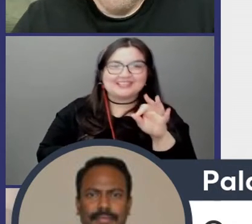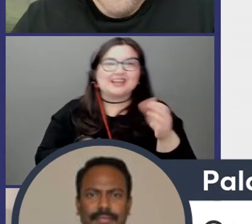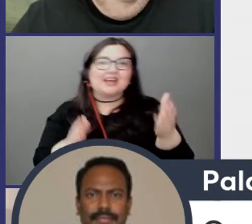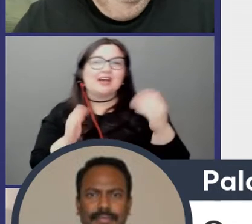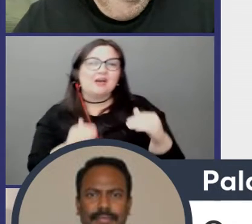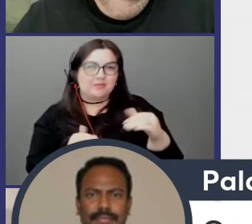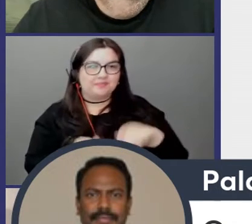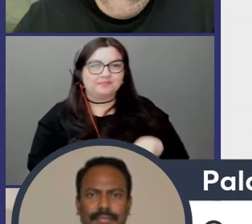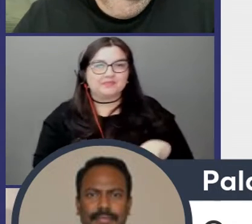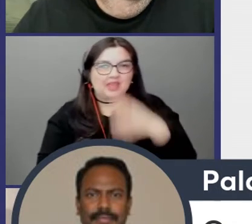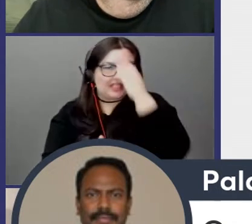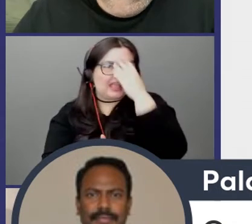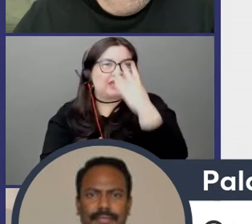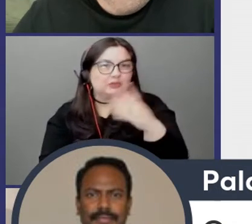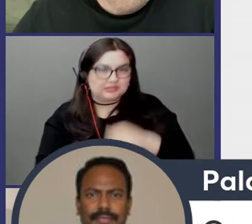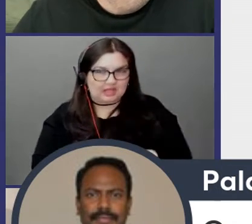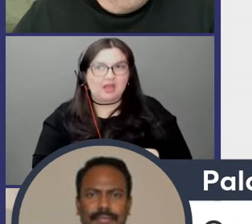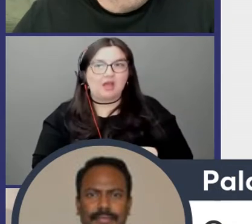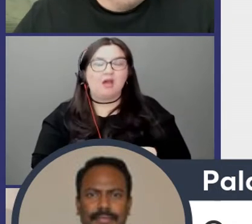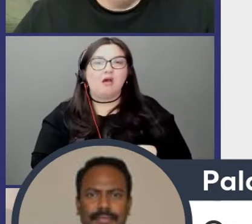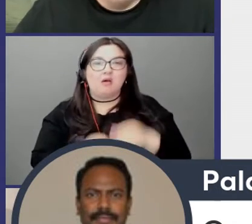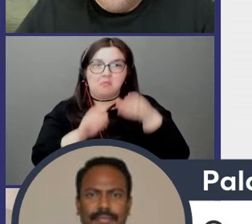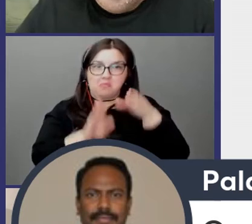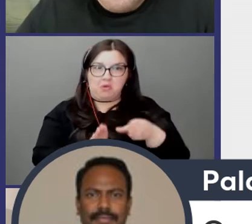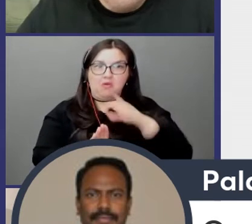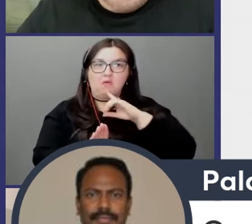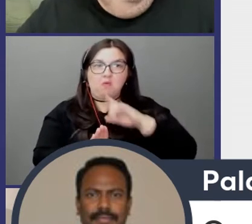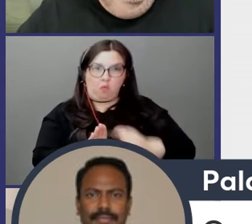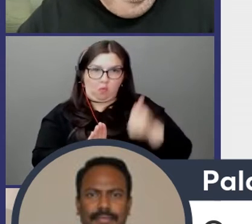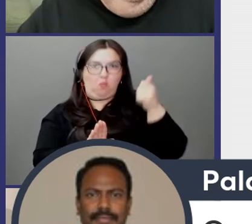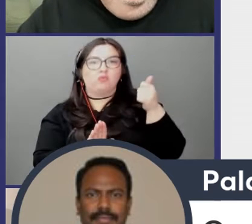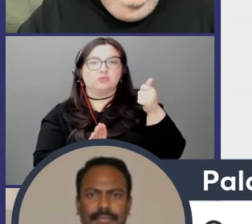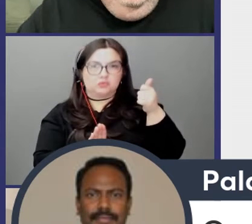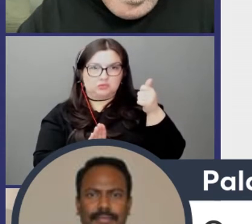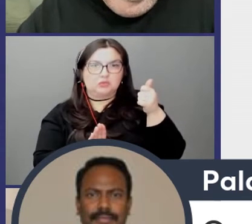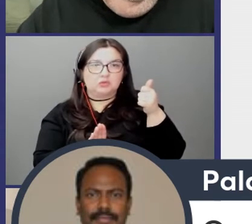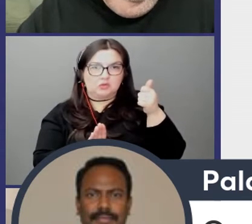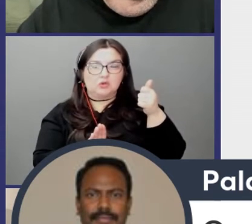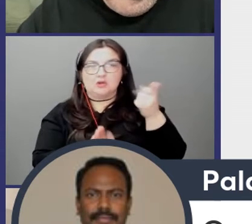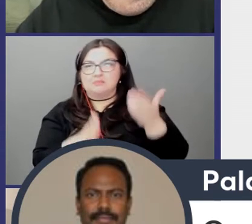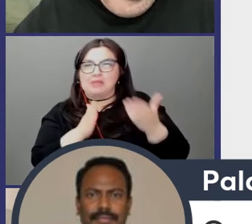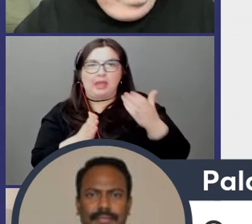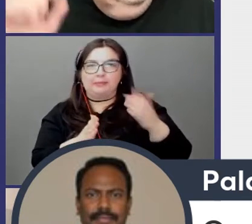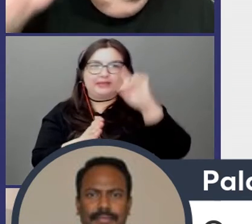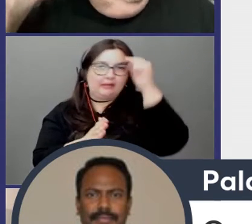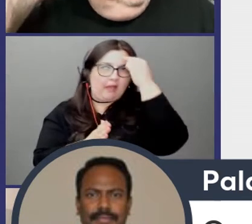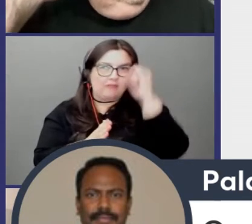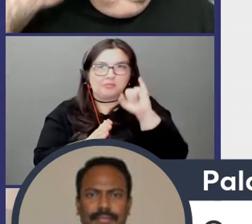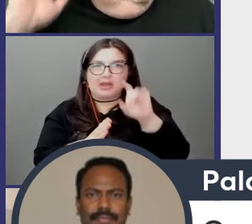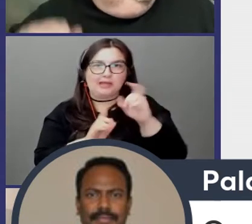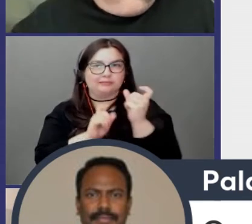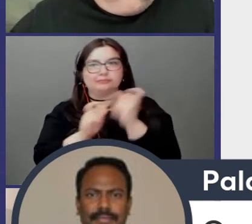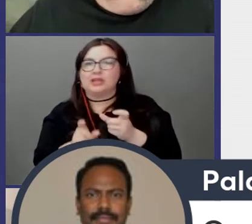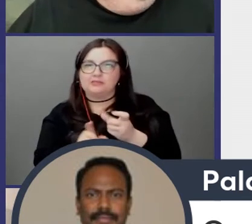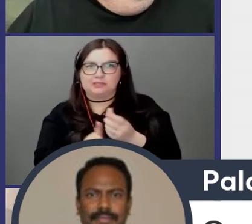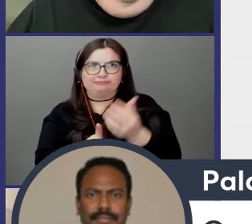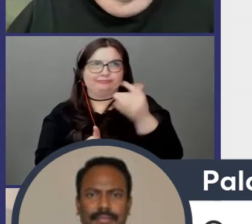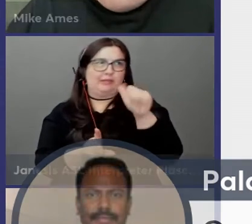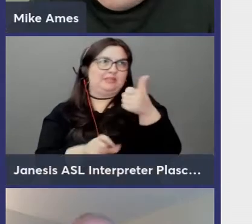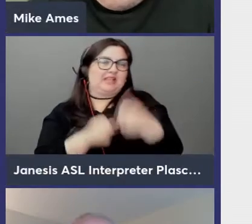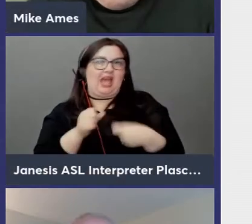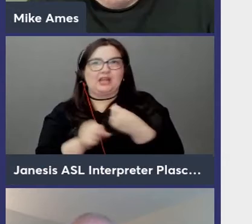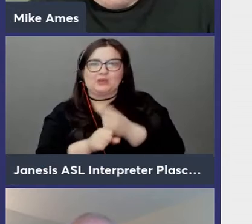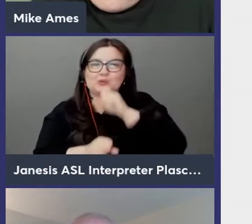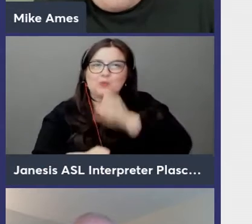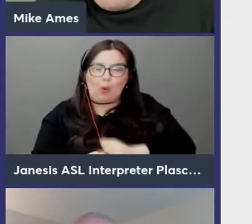gets older after the government ID has been issued, say 10 years, and the face has changed?